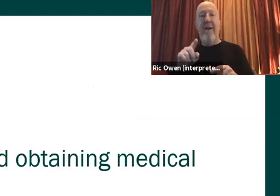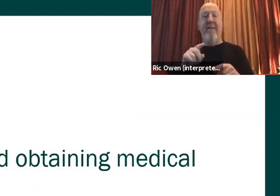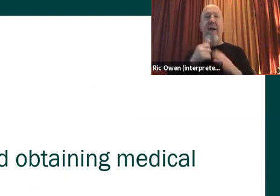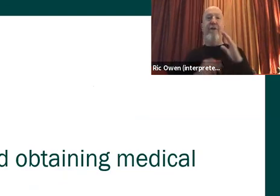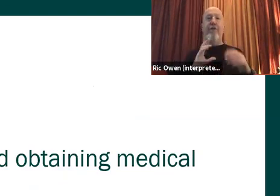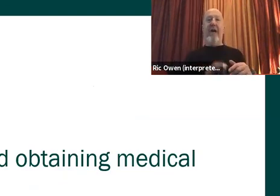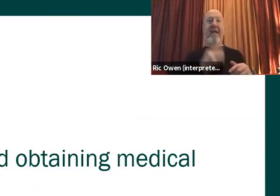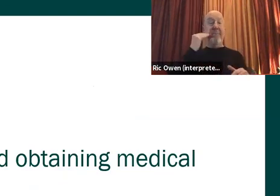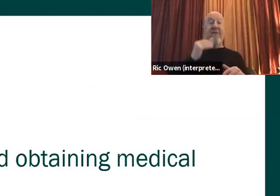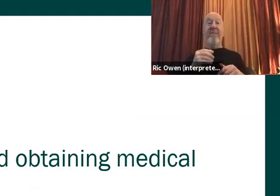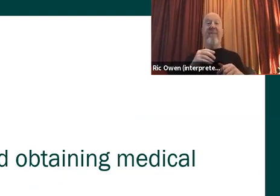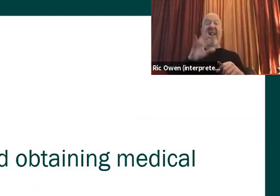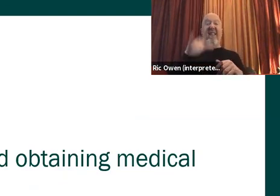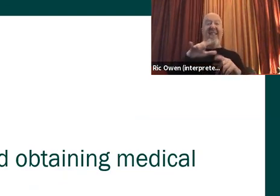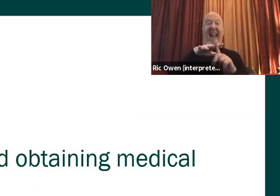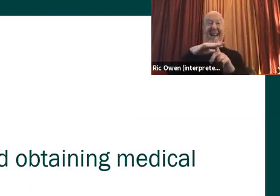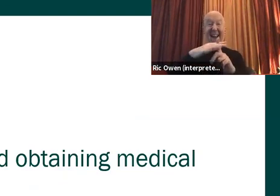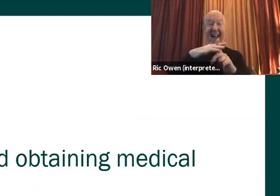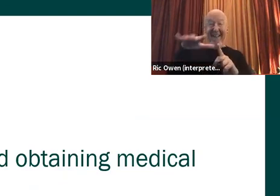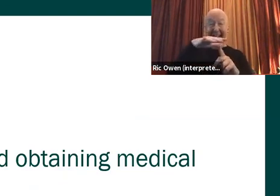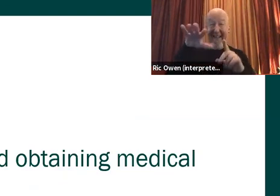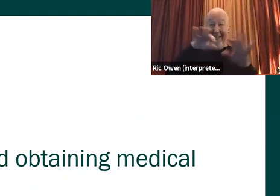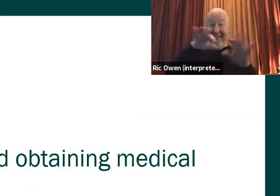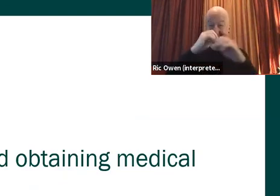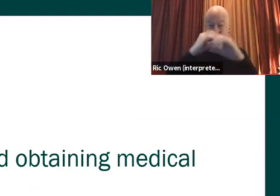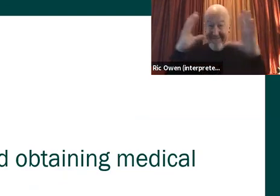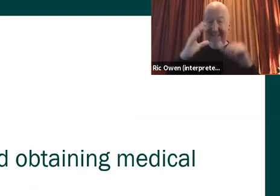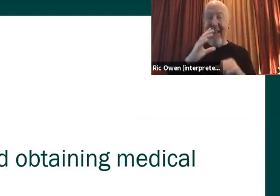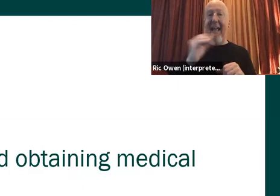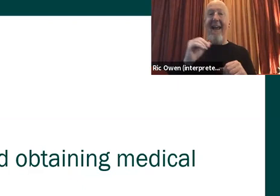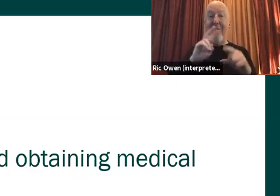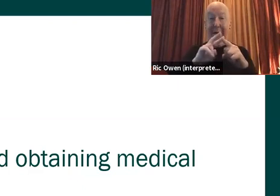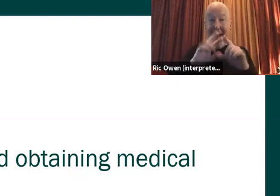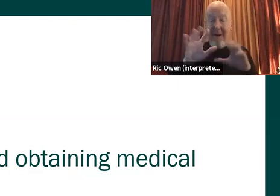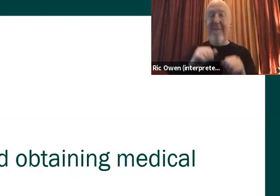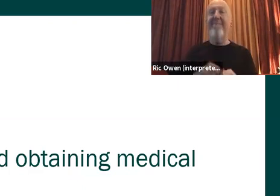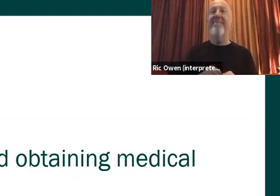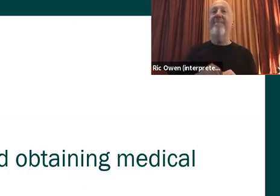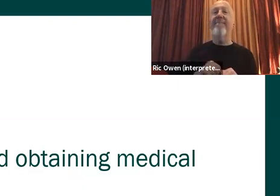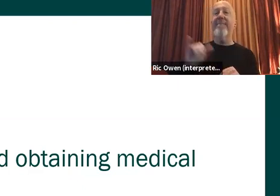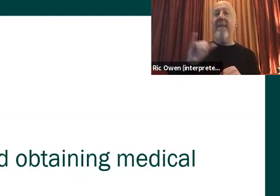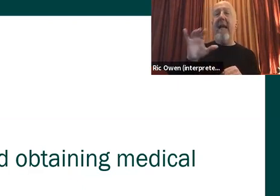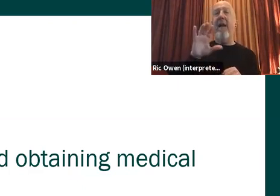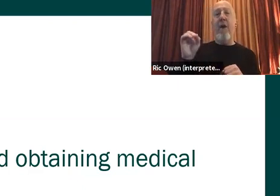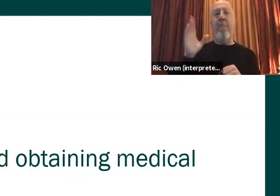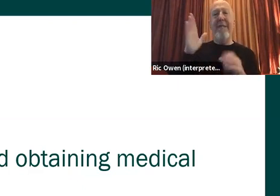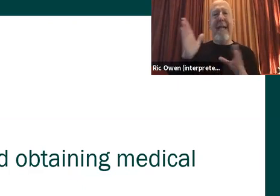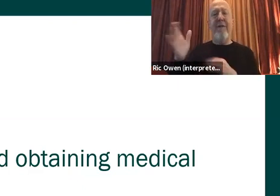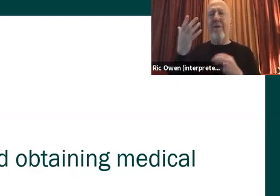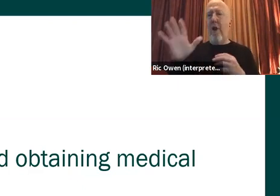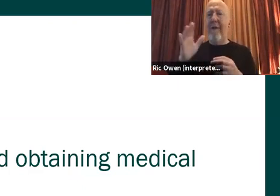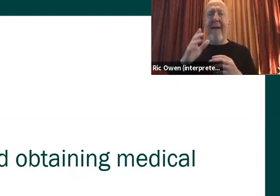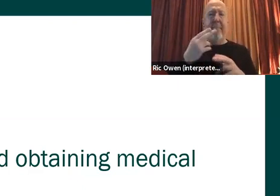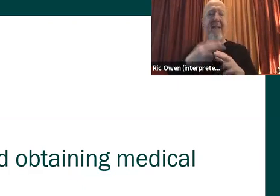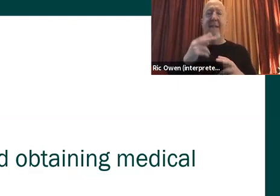With that context and vocabulary, as my co-presenters have emphasized, discrimination is